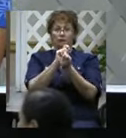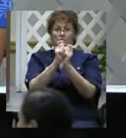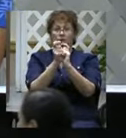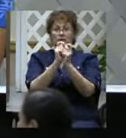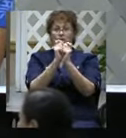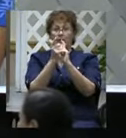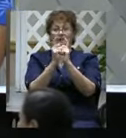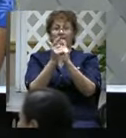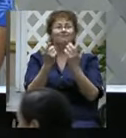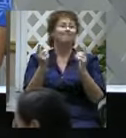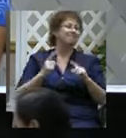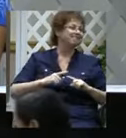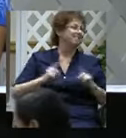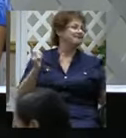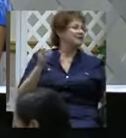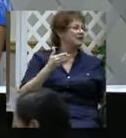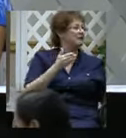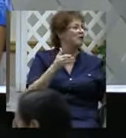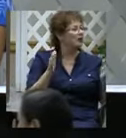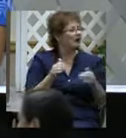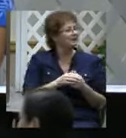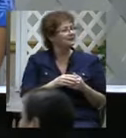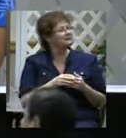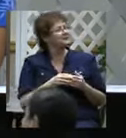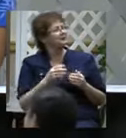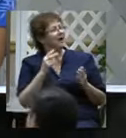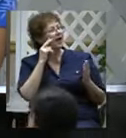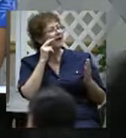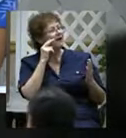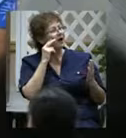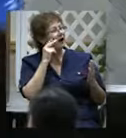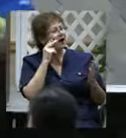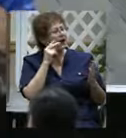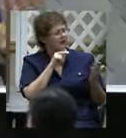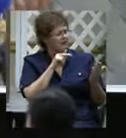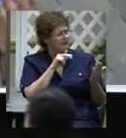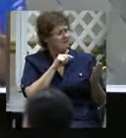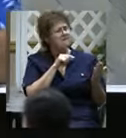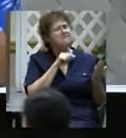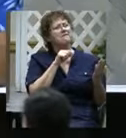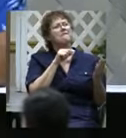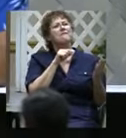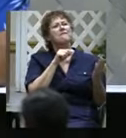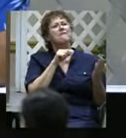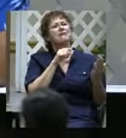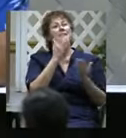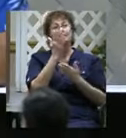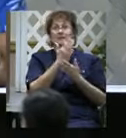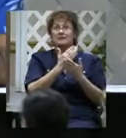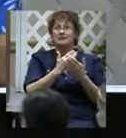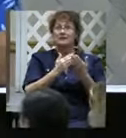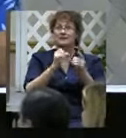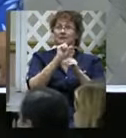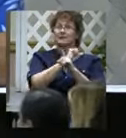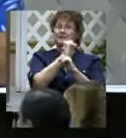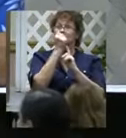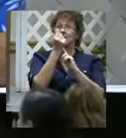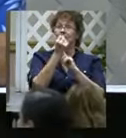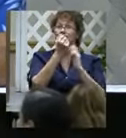There are different ways. I mean, I've seen some people being able to, in some cases,